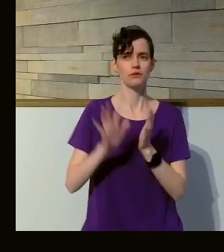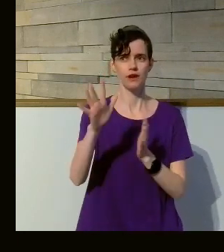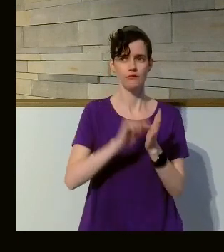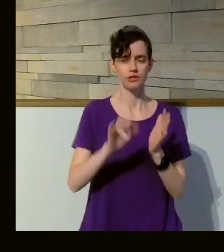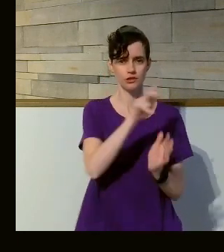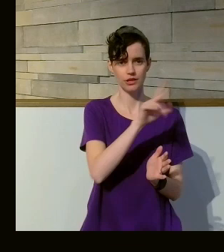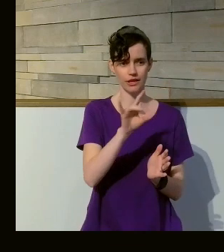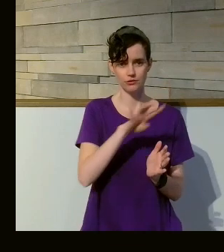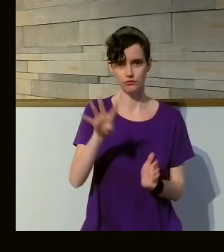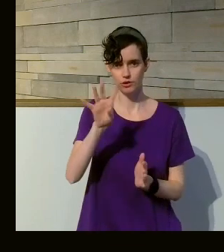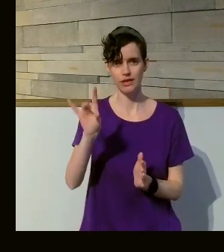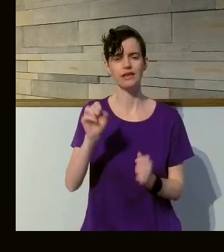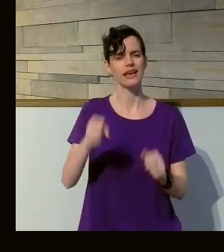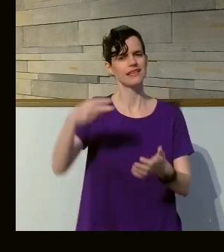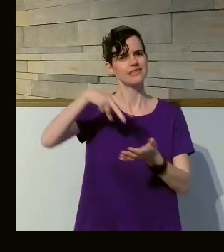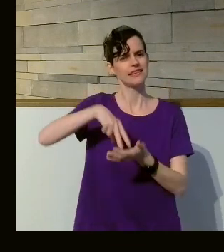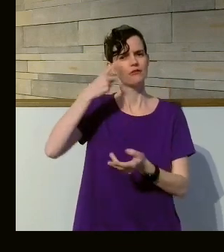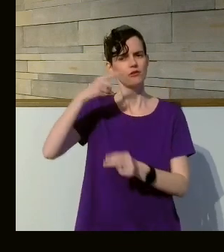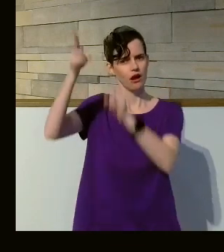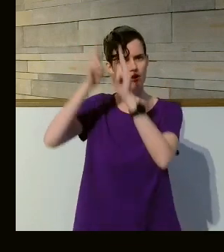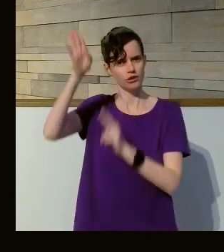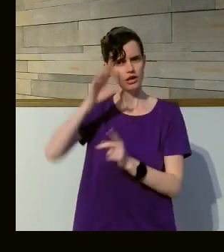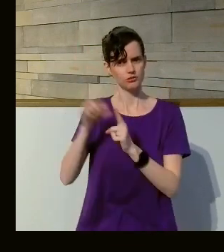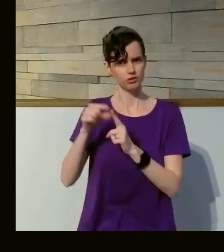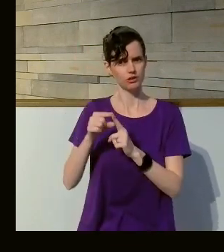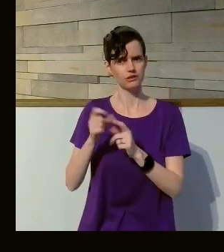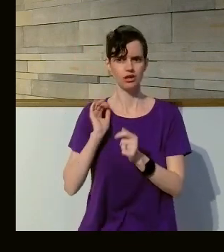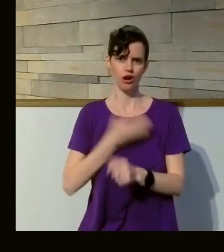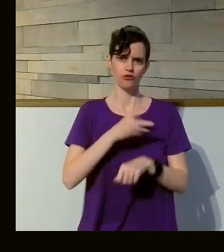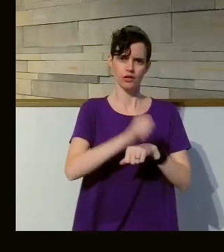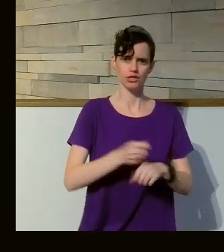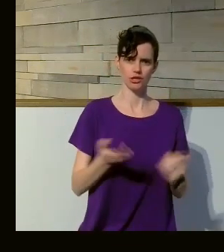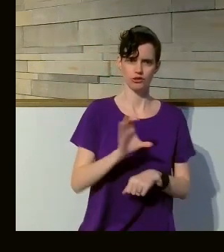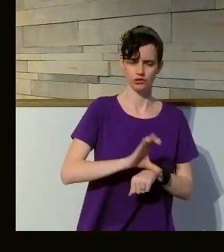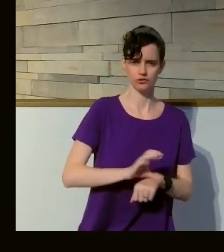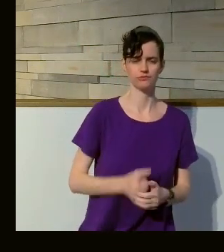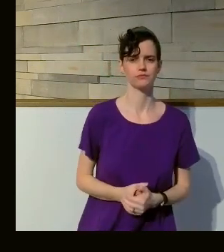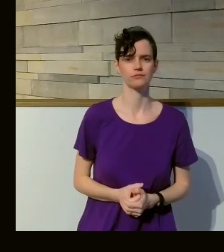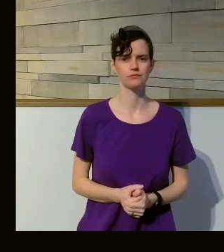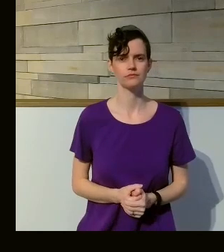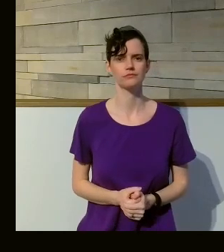verses 38 through 48. Let's stand at the reading of God's word, as is our custom here at Second Baptist Church.